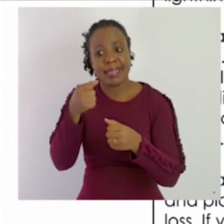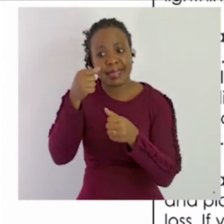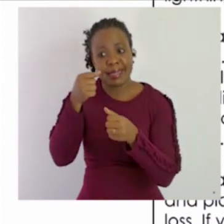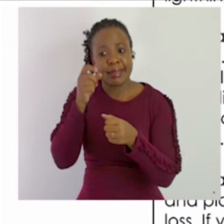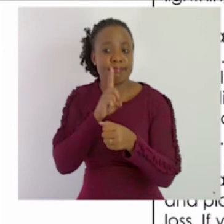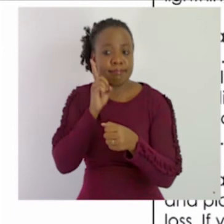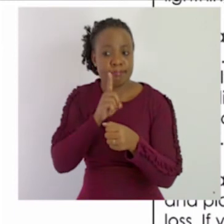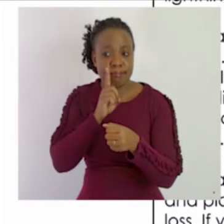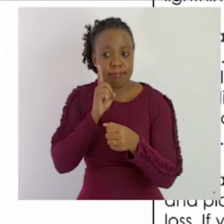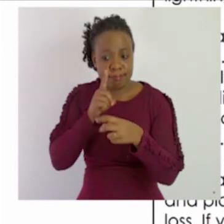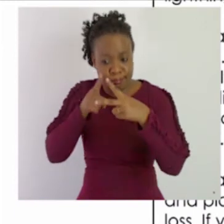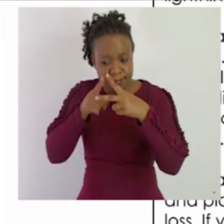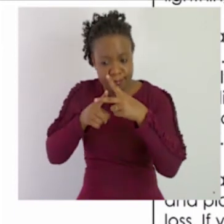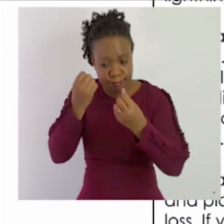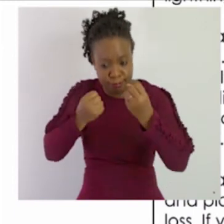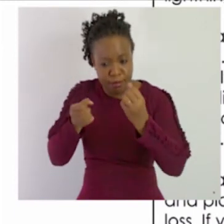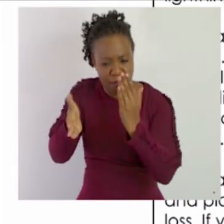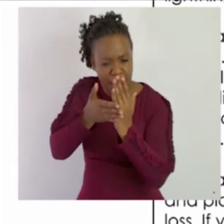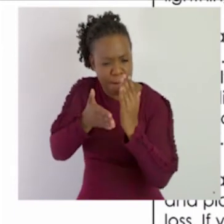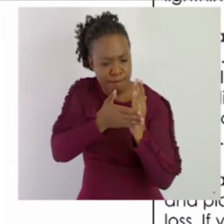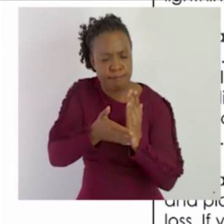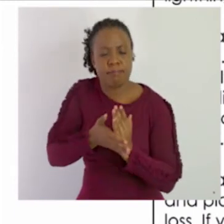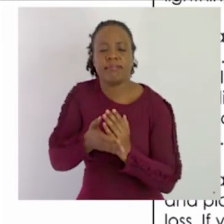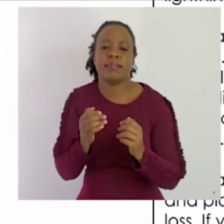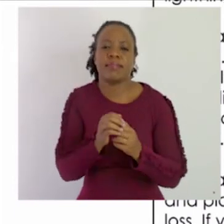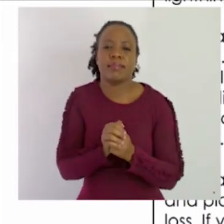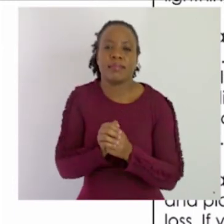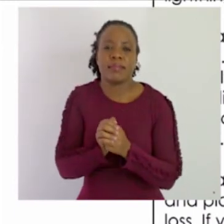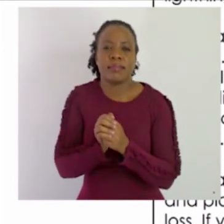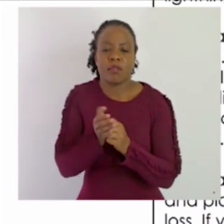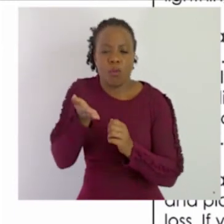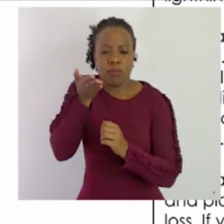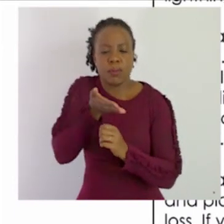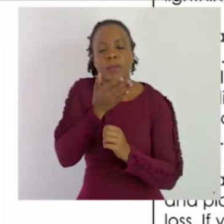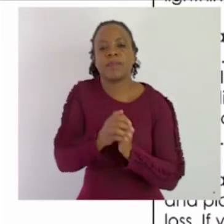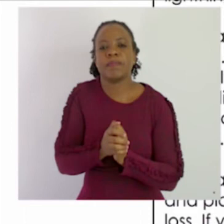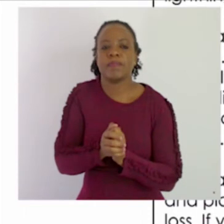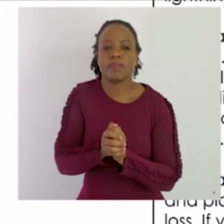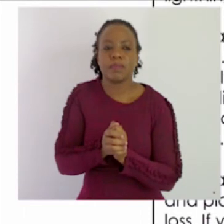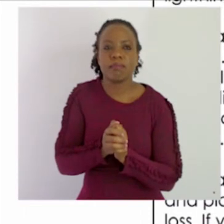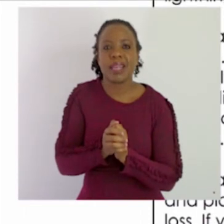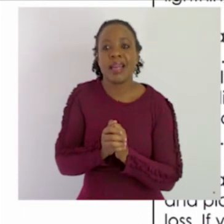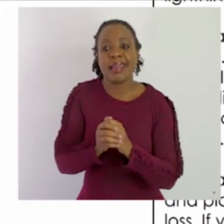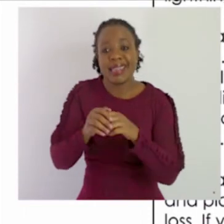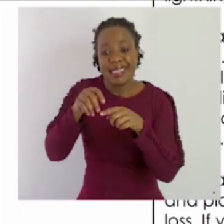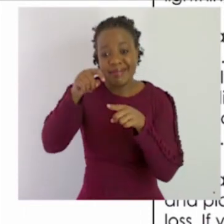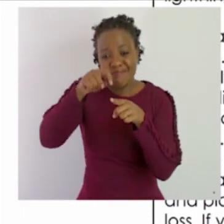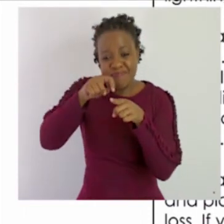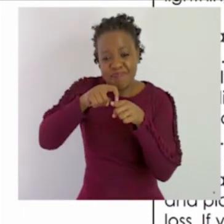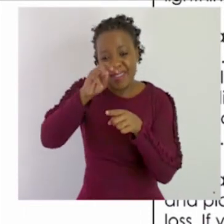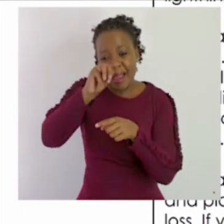the windows of the car are closed. Avoid sheds, metal,